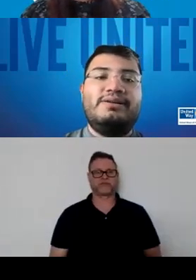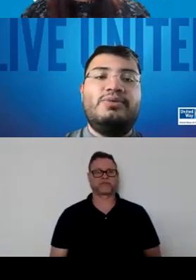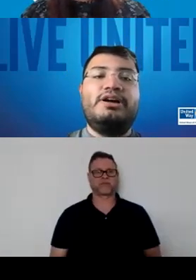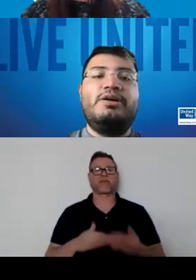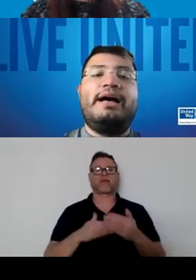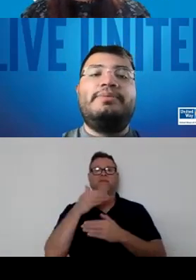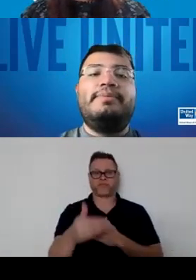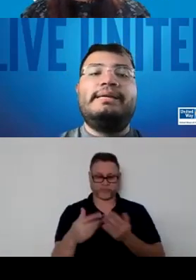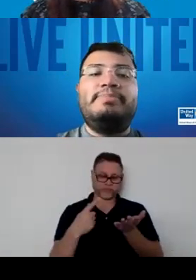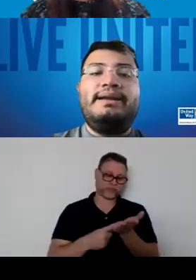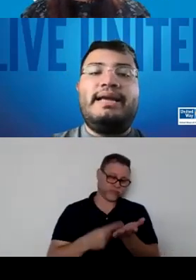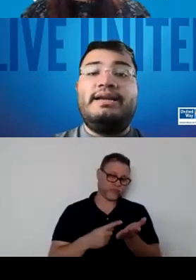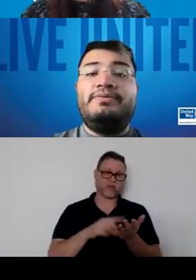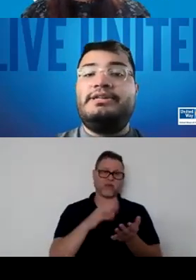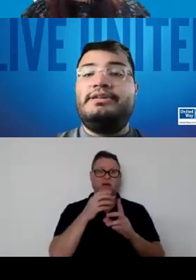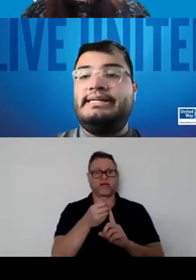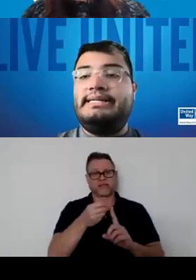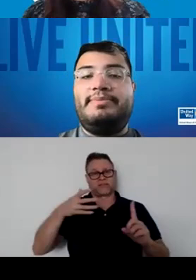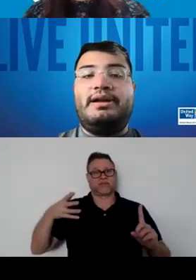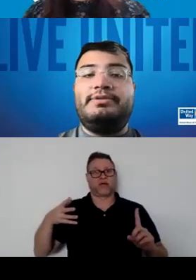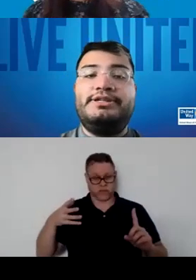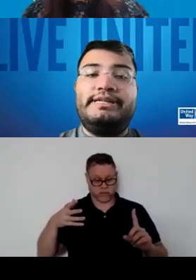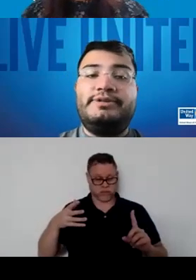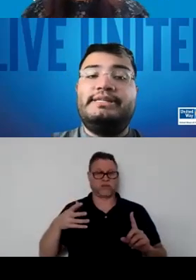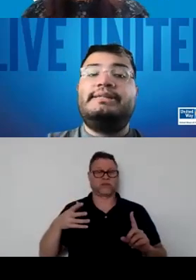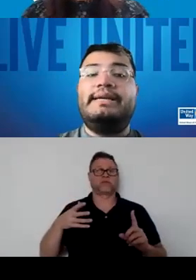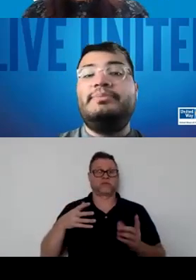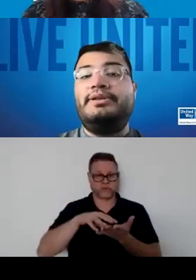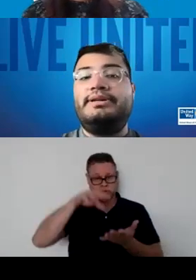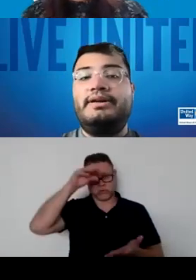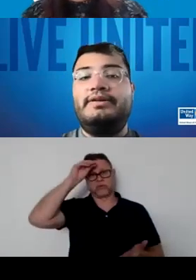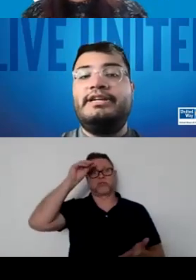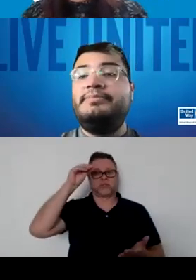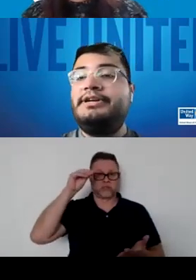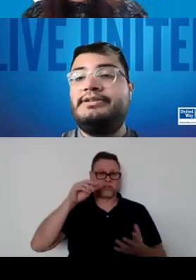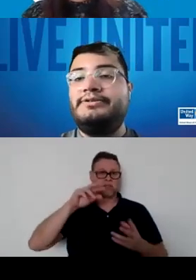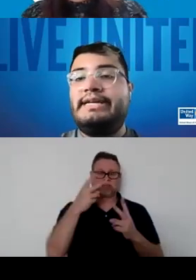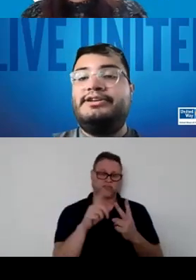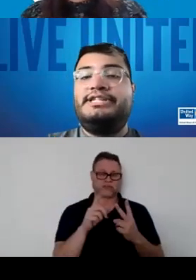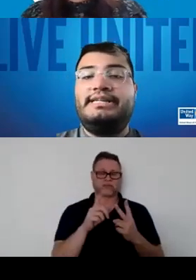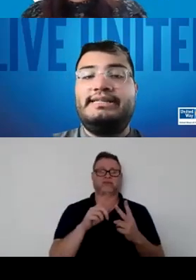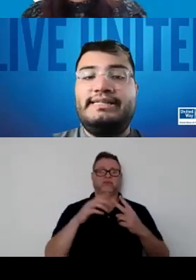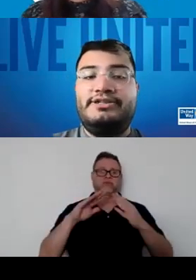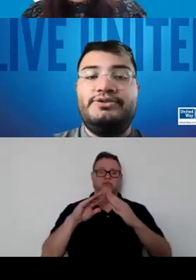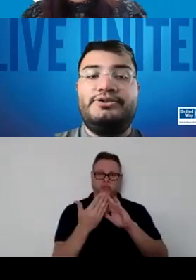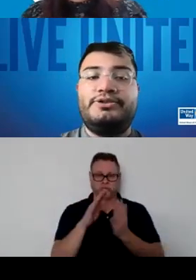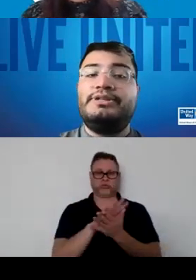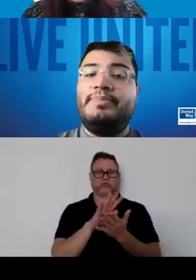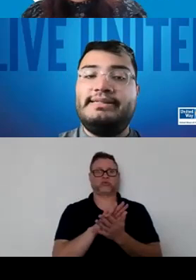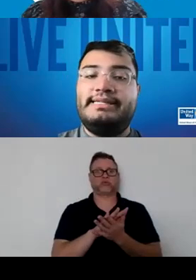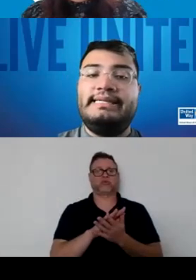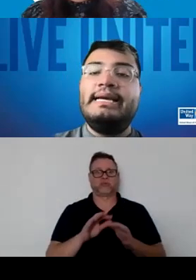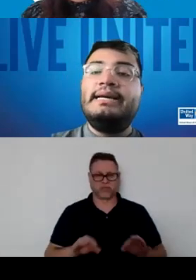Next, we'll talk about expanded and enriched learning time and opportunities, which is the second pillar of community schools and are just as essential to